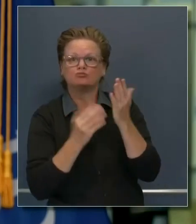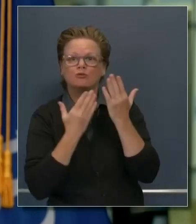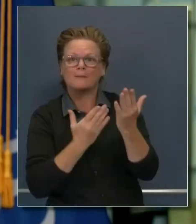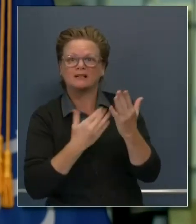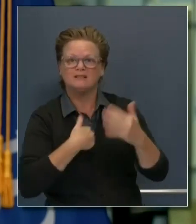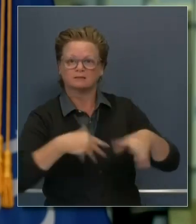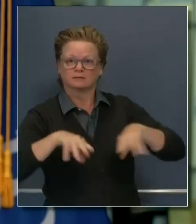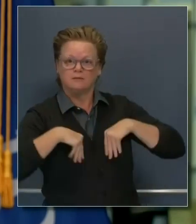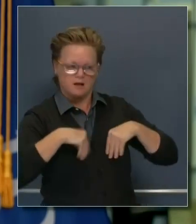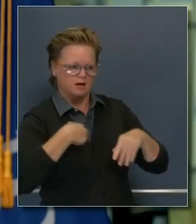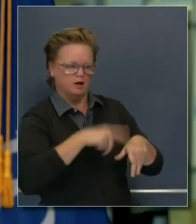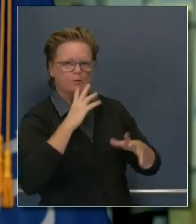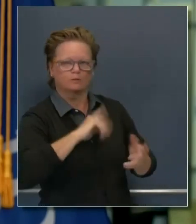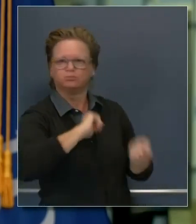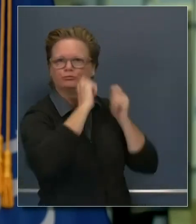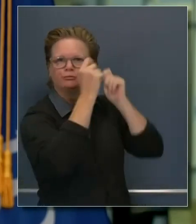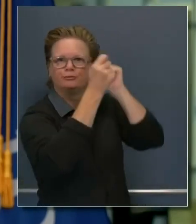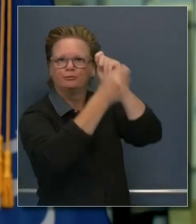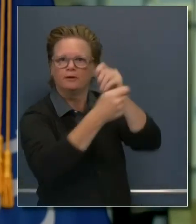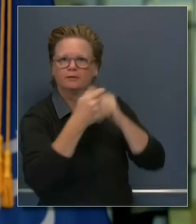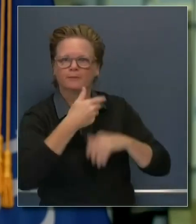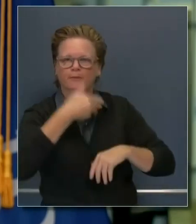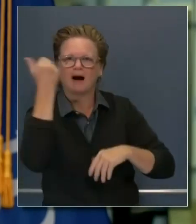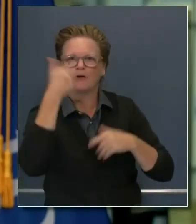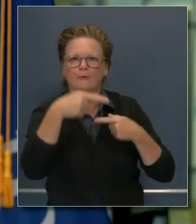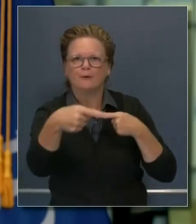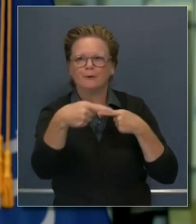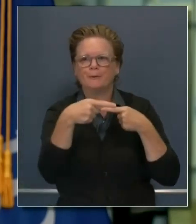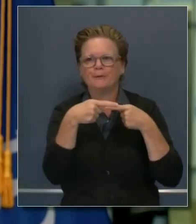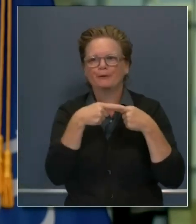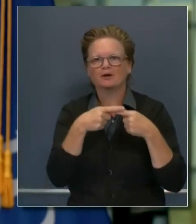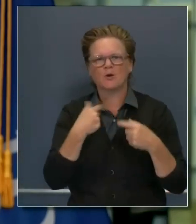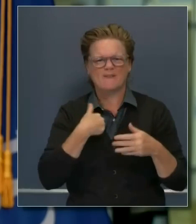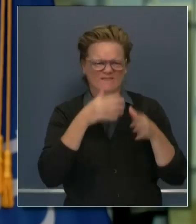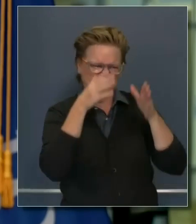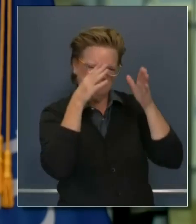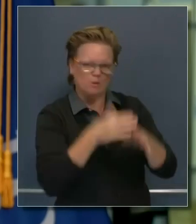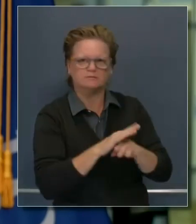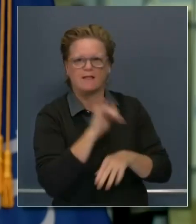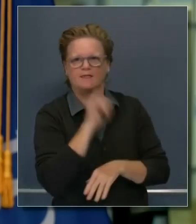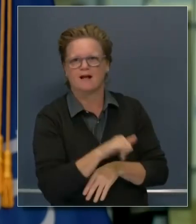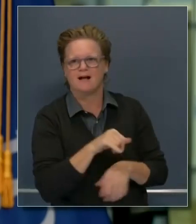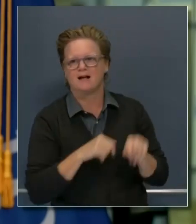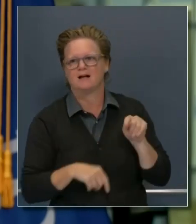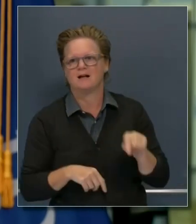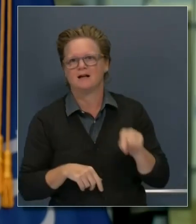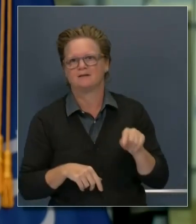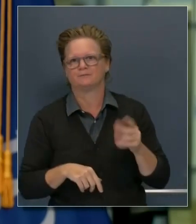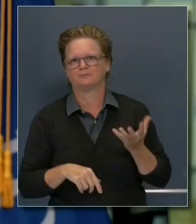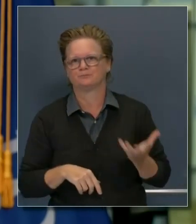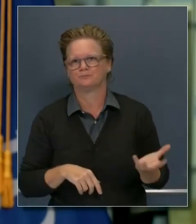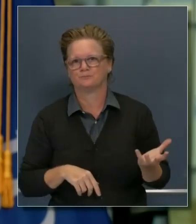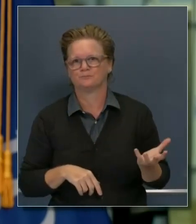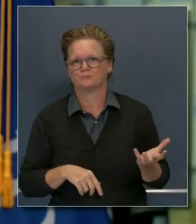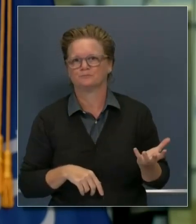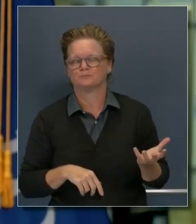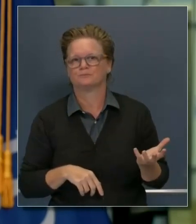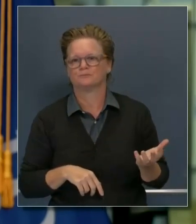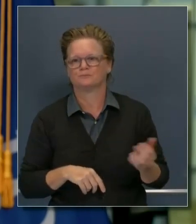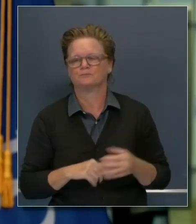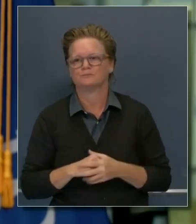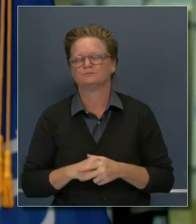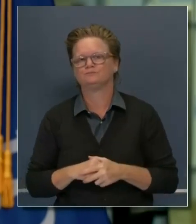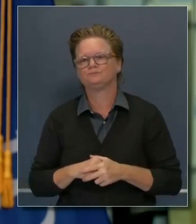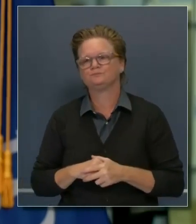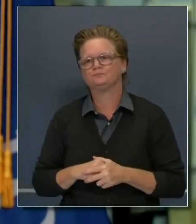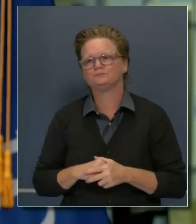our resources to make sure we're focused on the backlog and we have the right people addressing everything at the right time. So I can't